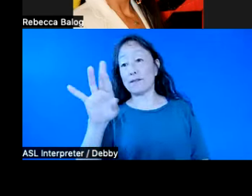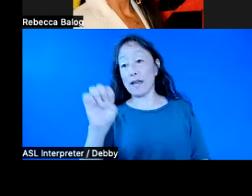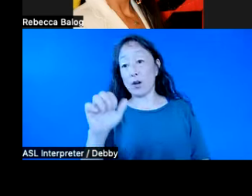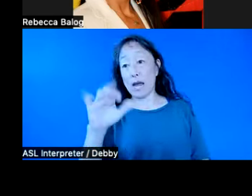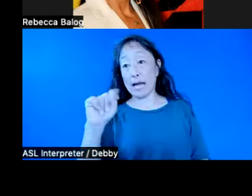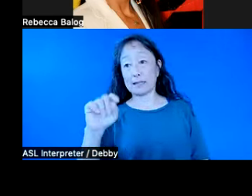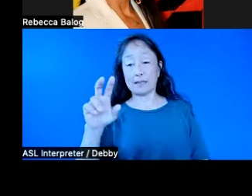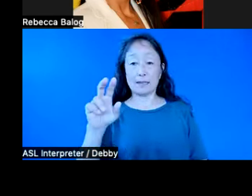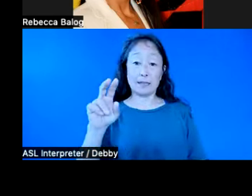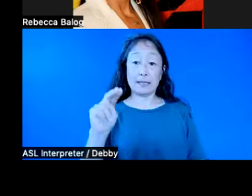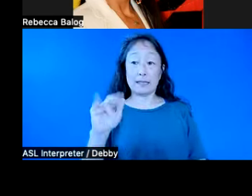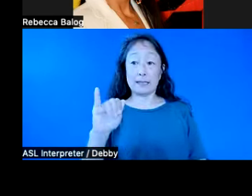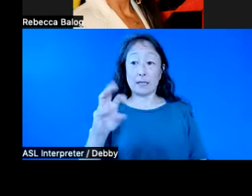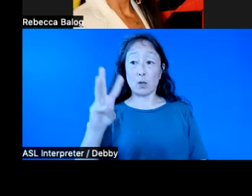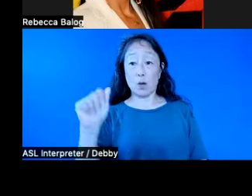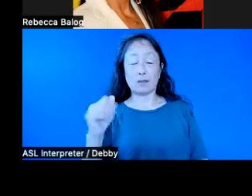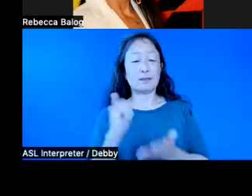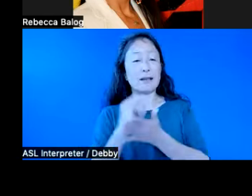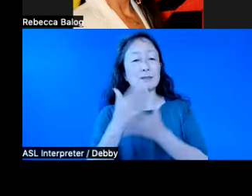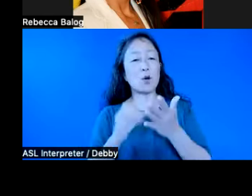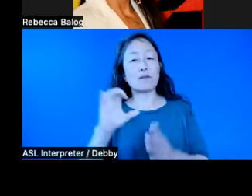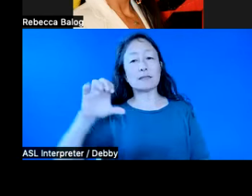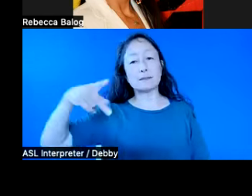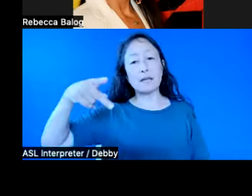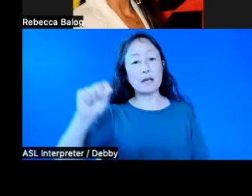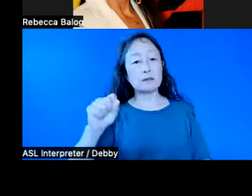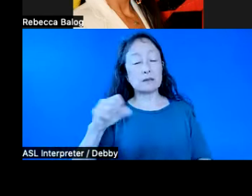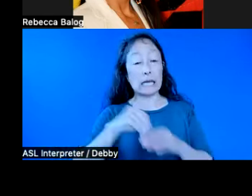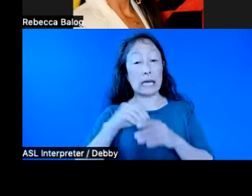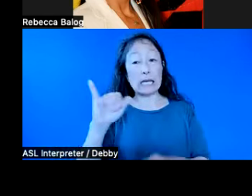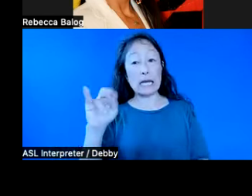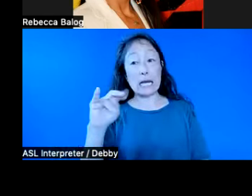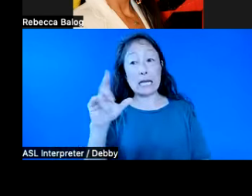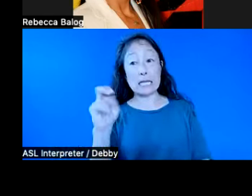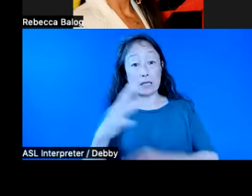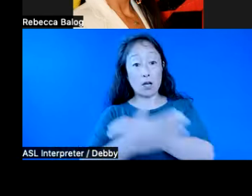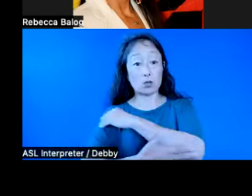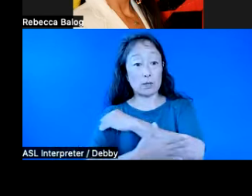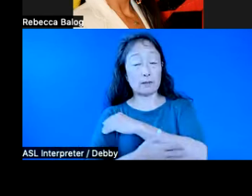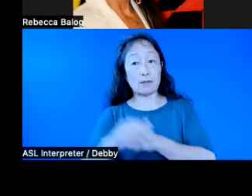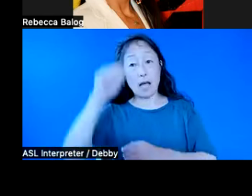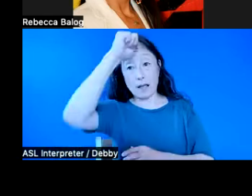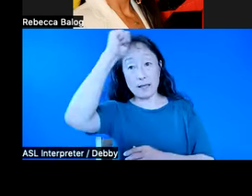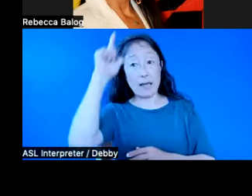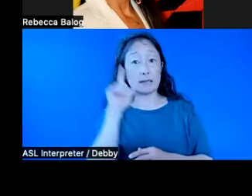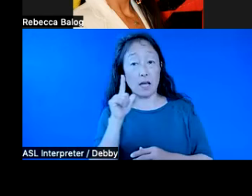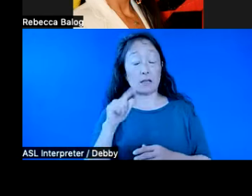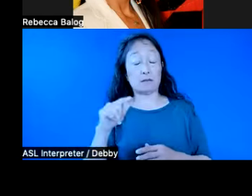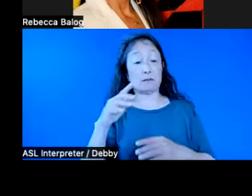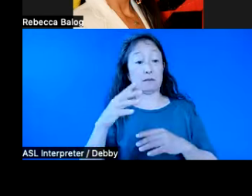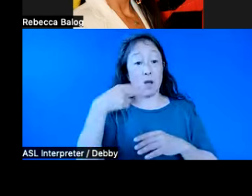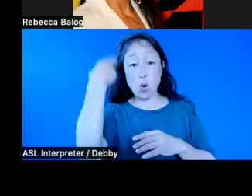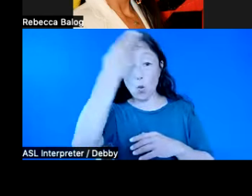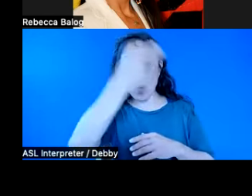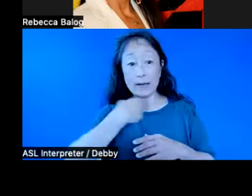Child Protective Services, across Indian country, Alaska, and our relatives in Hawaii. So when we're talking